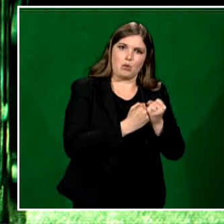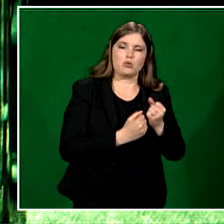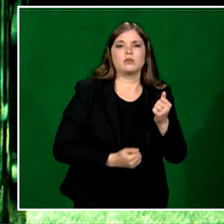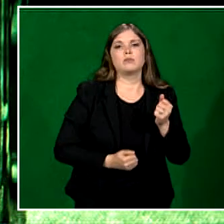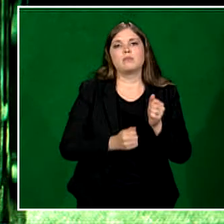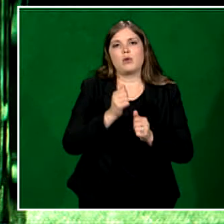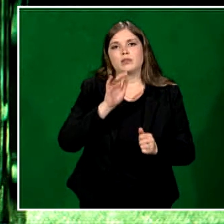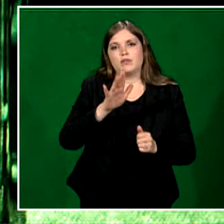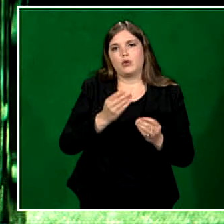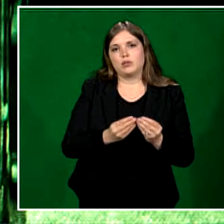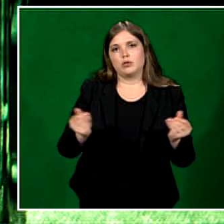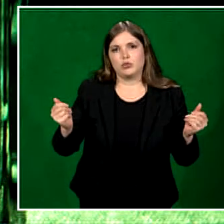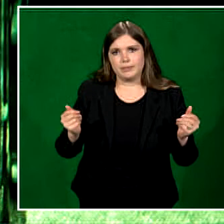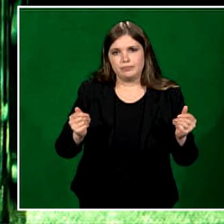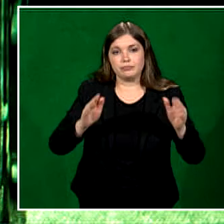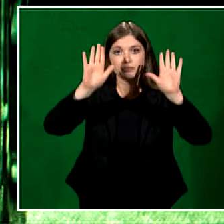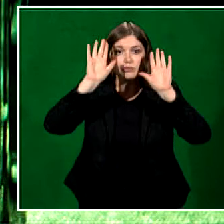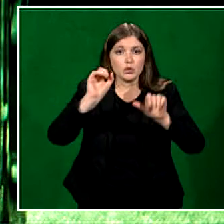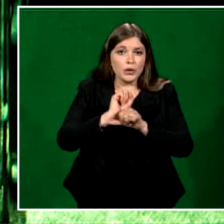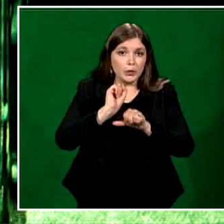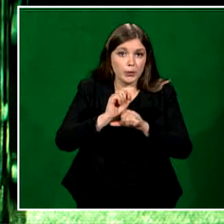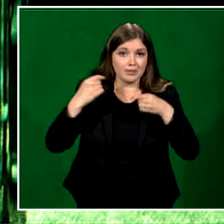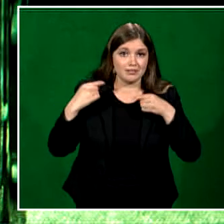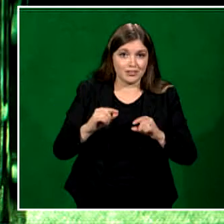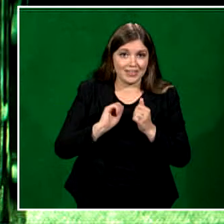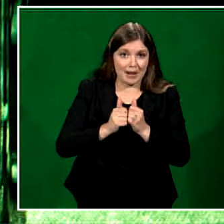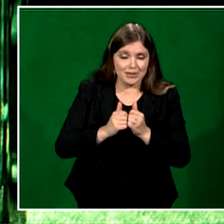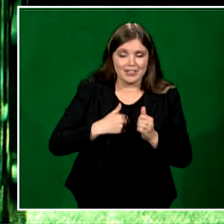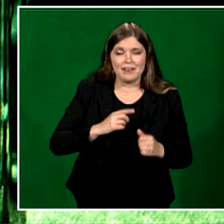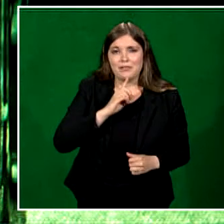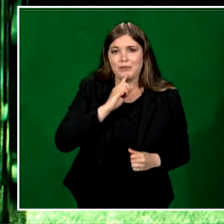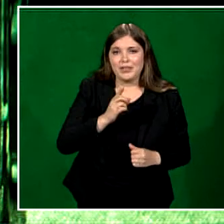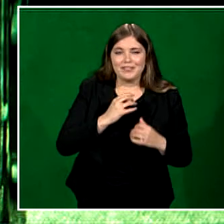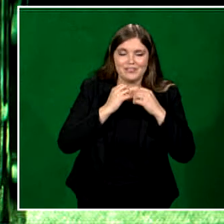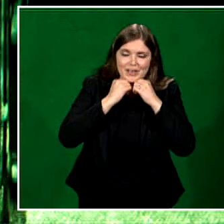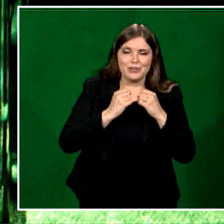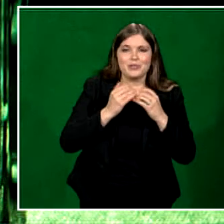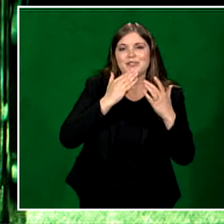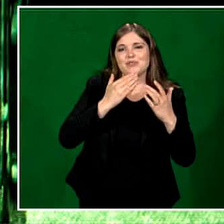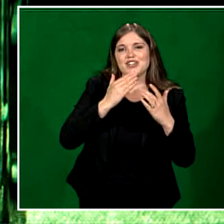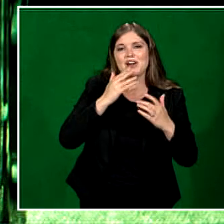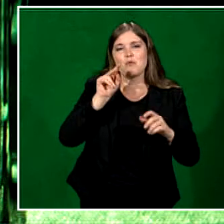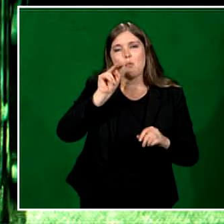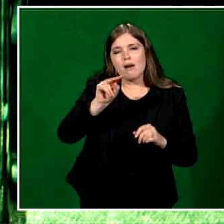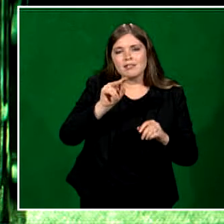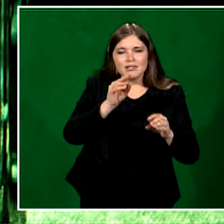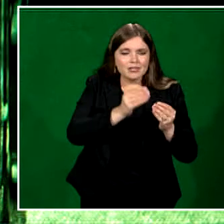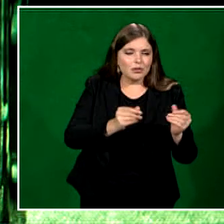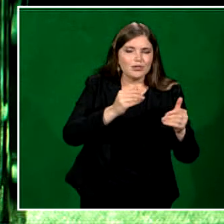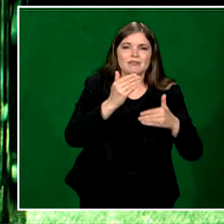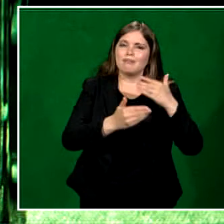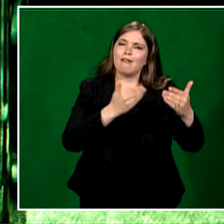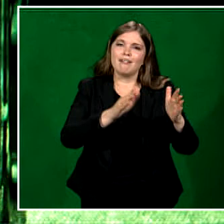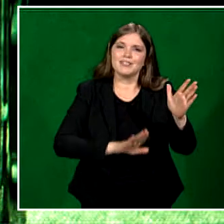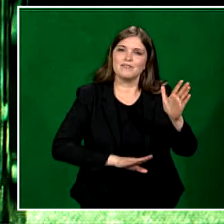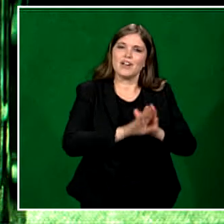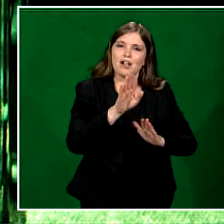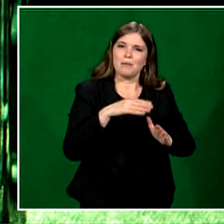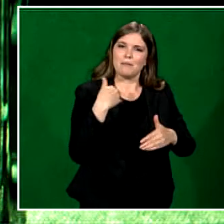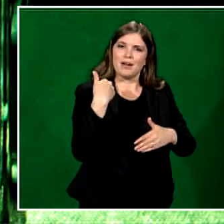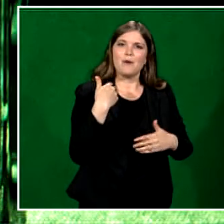solution. Great work during this competition. I've really valued and appreciated watching your solution develop and evolve over time. You've come a long